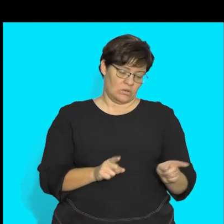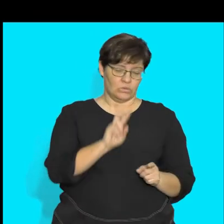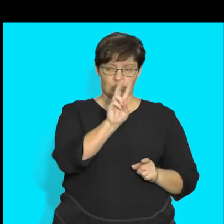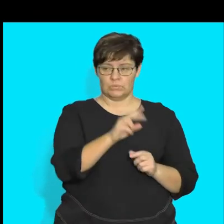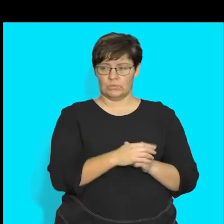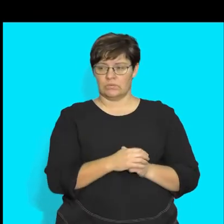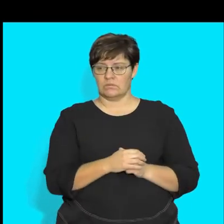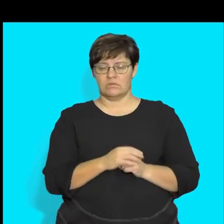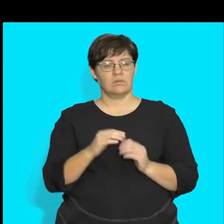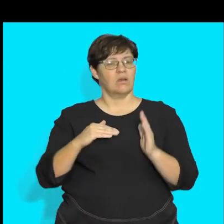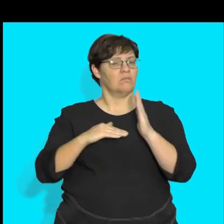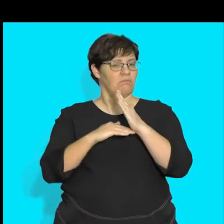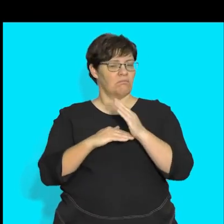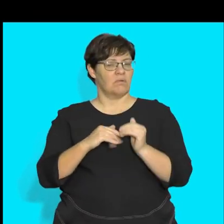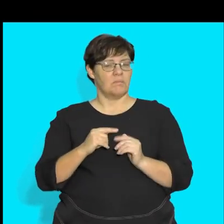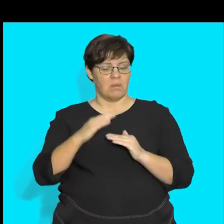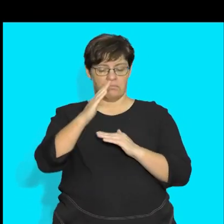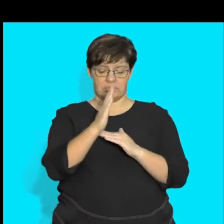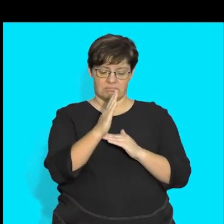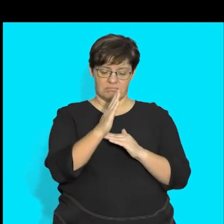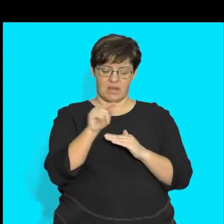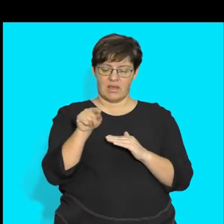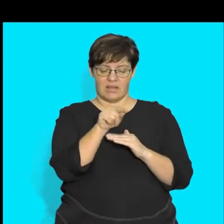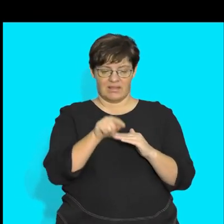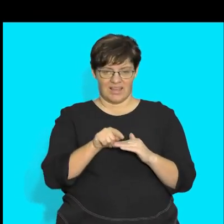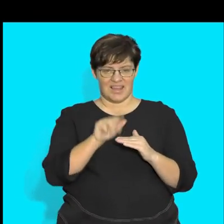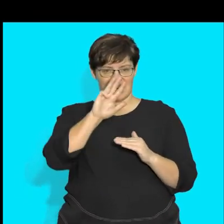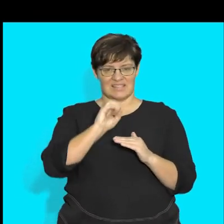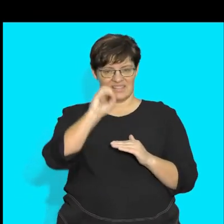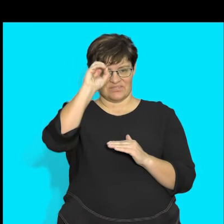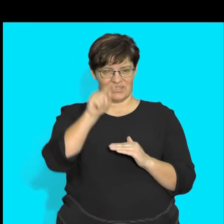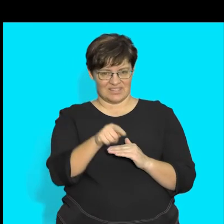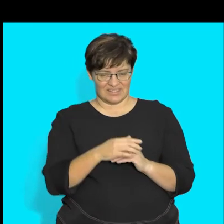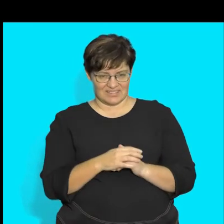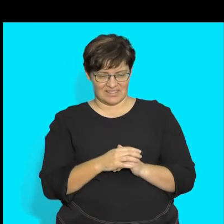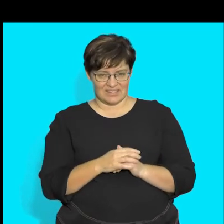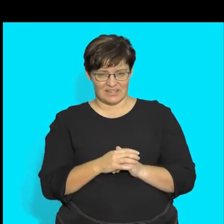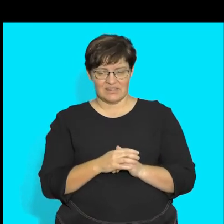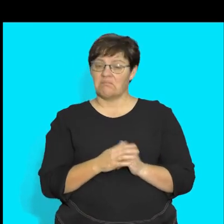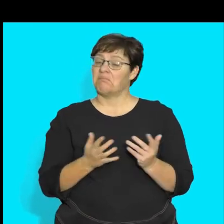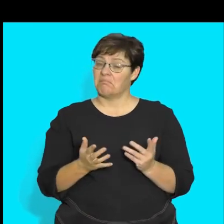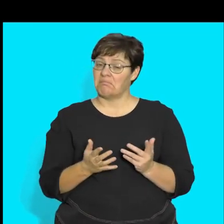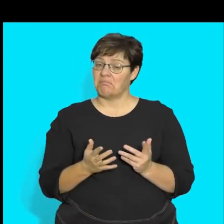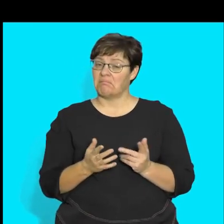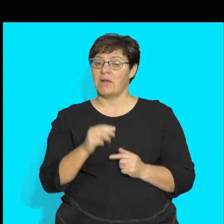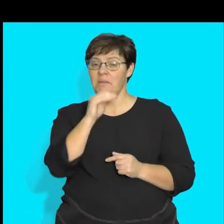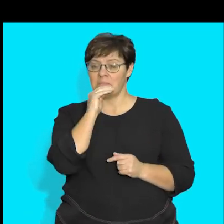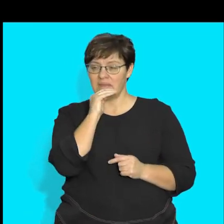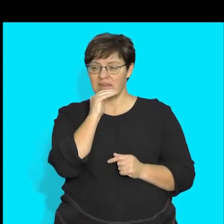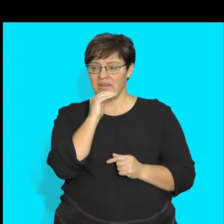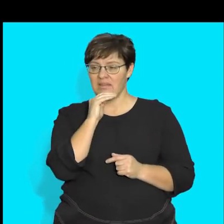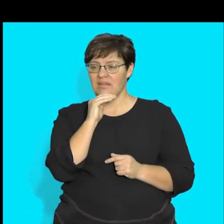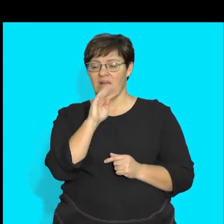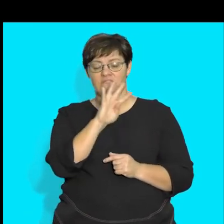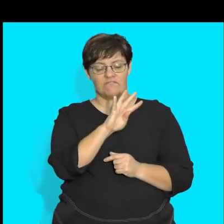2, what sort of triangle have I created there? A right angle triangle which is isosceles, which is going to